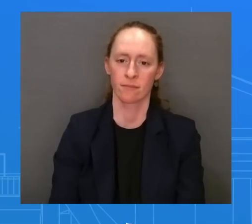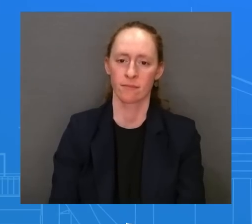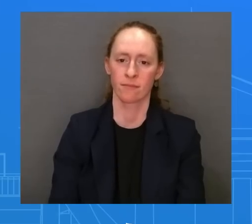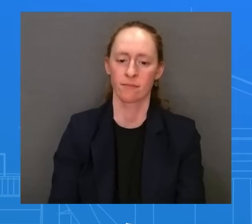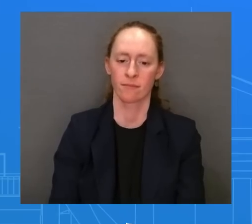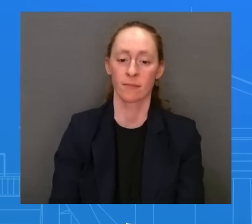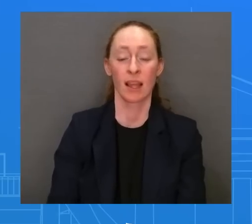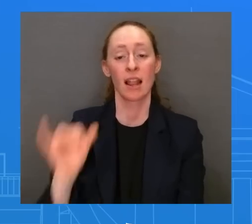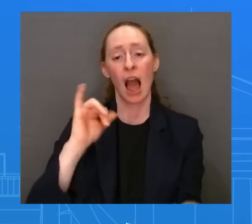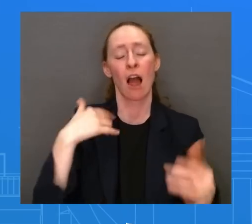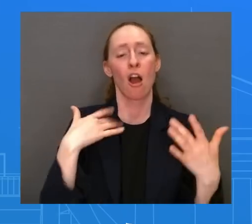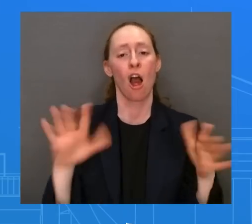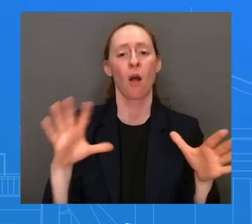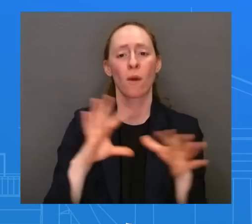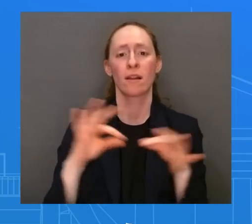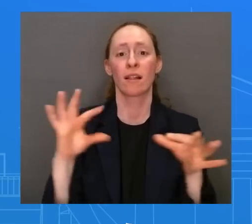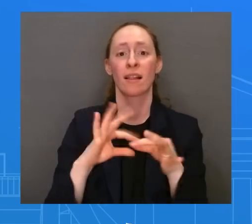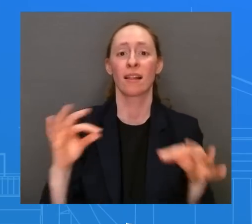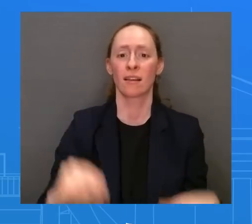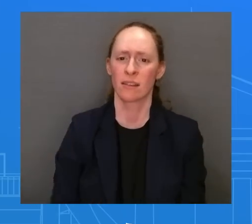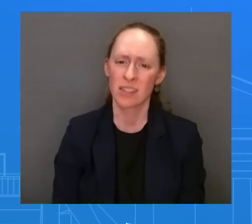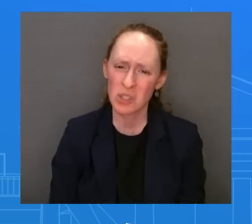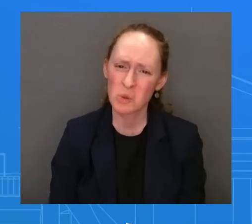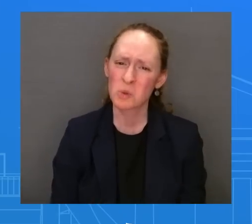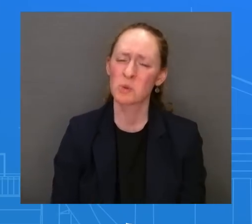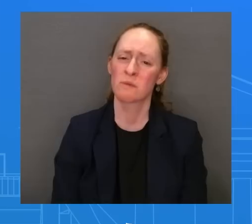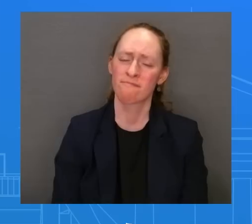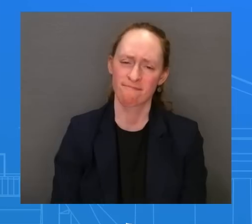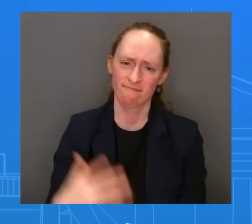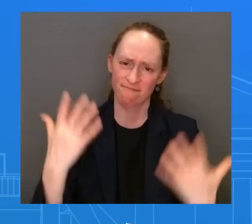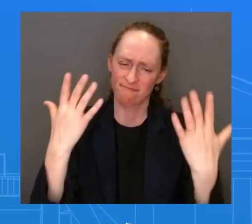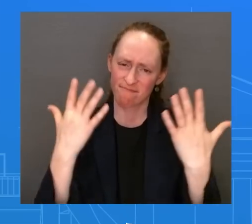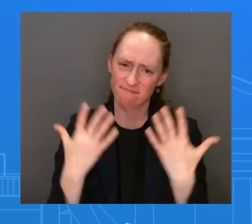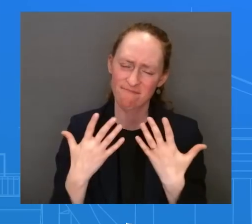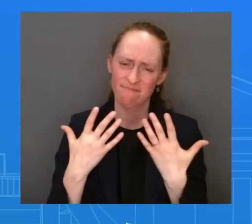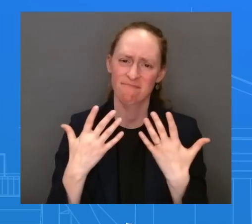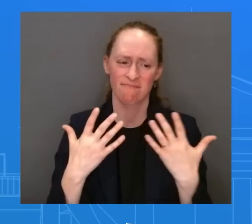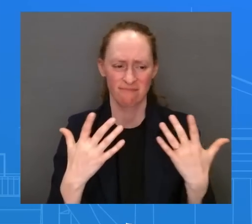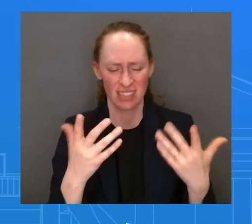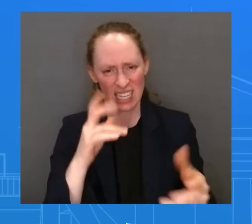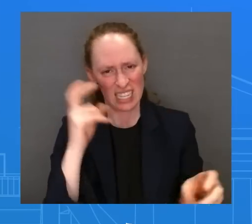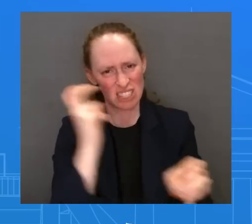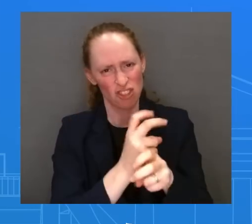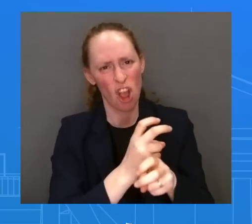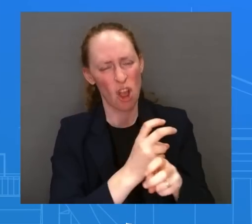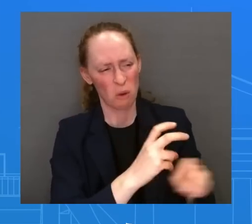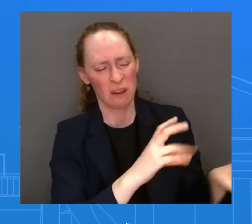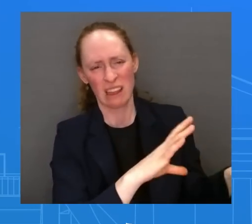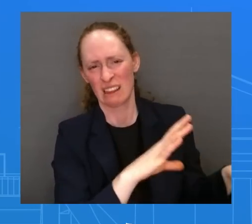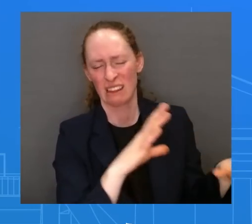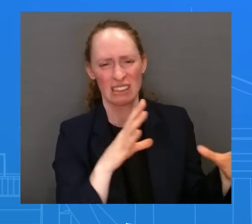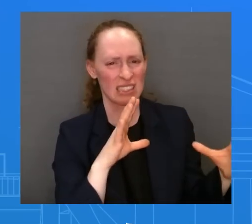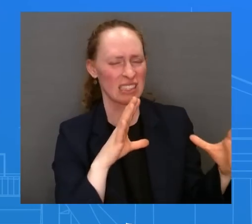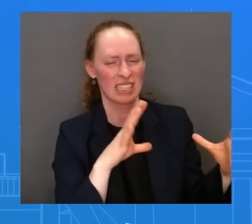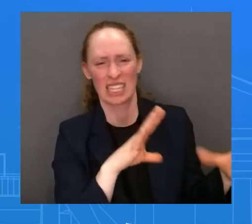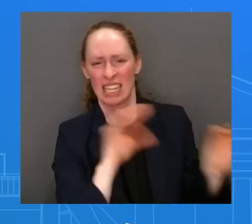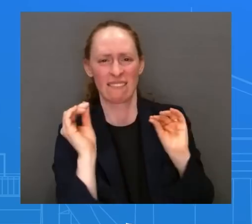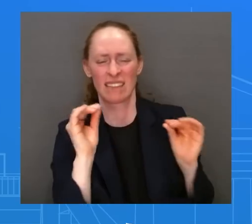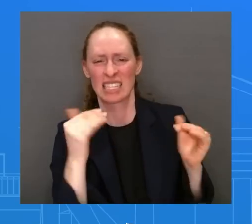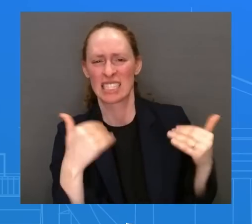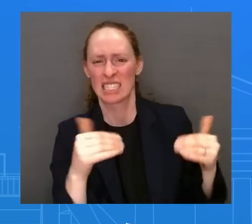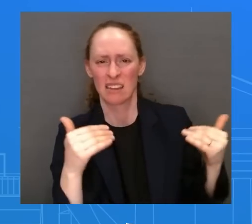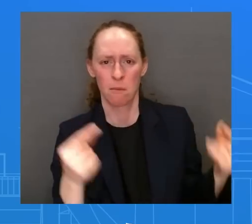was uh it wasn't without its moments of courage and Poise and it it it doesn't mean that it wasn't